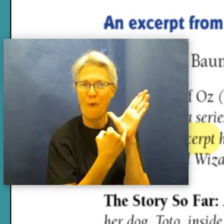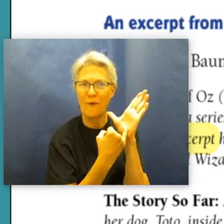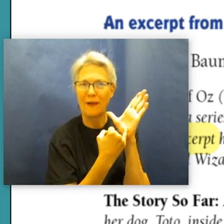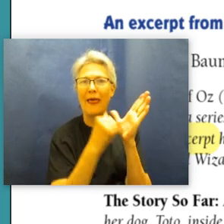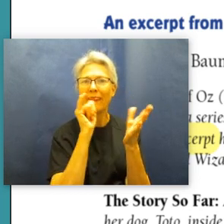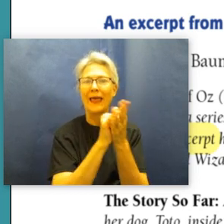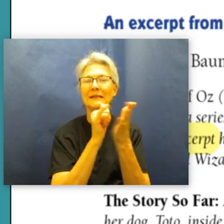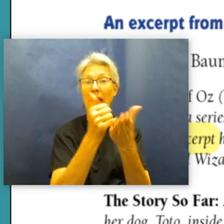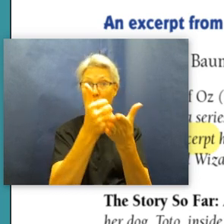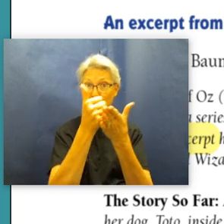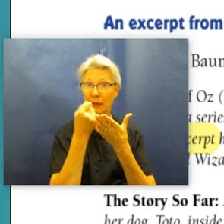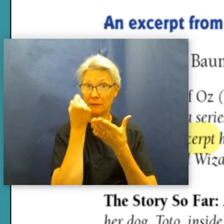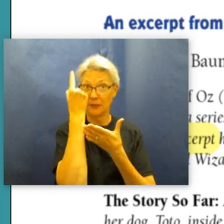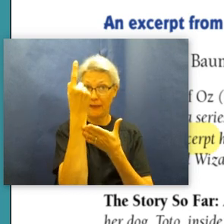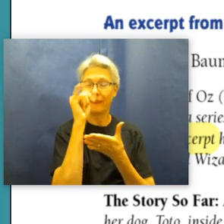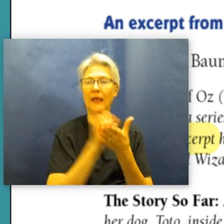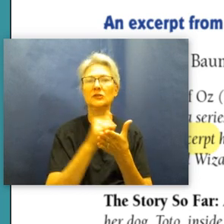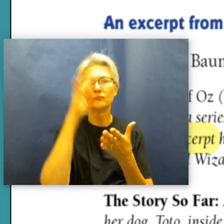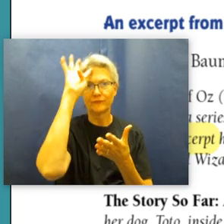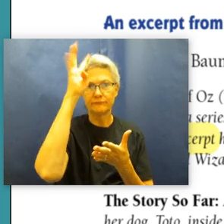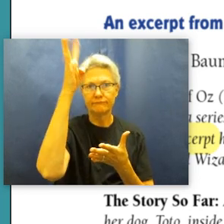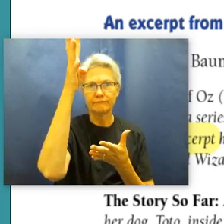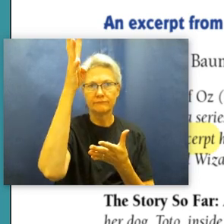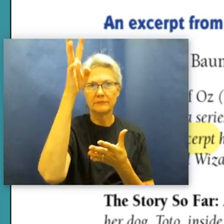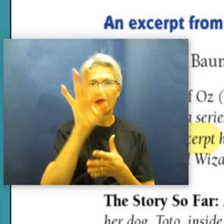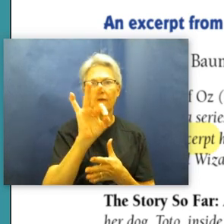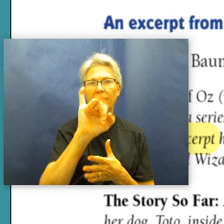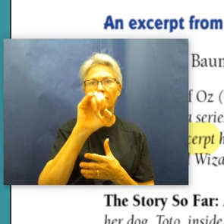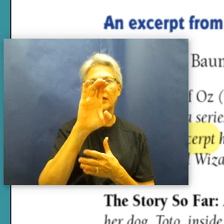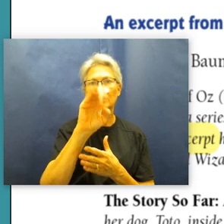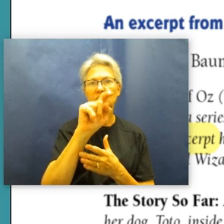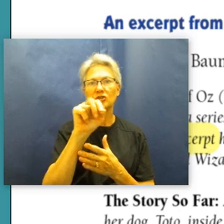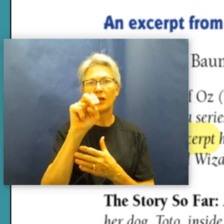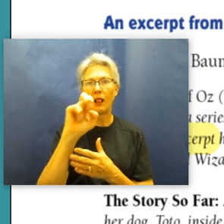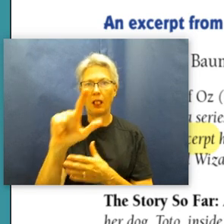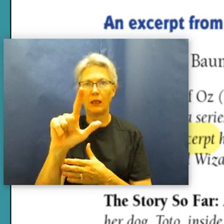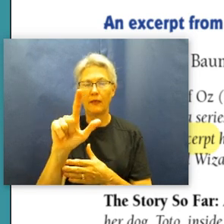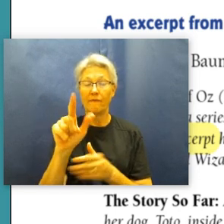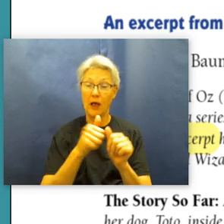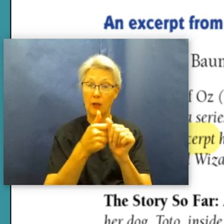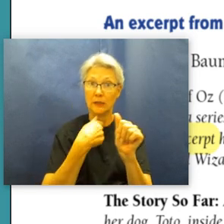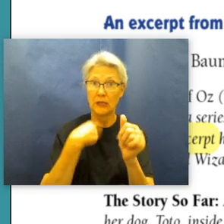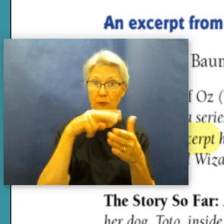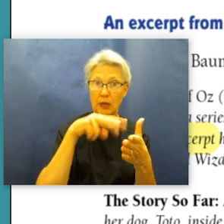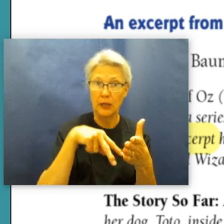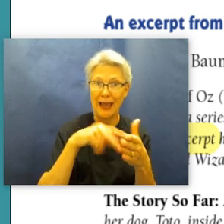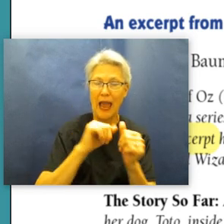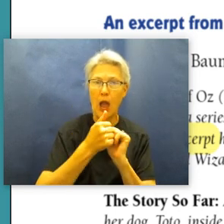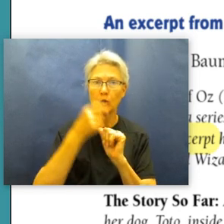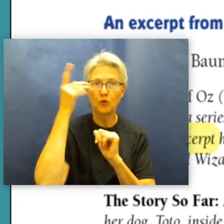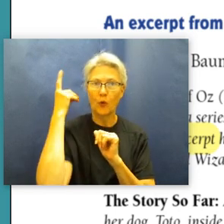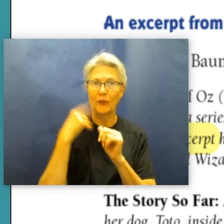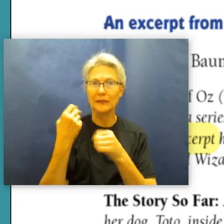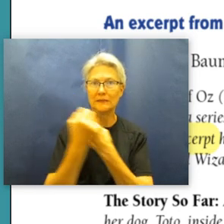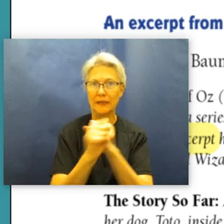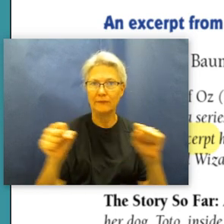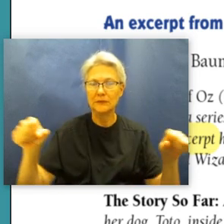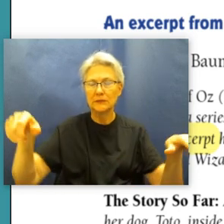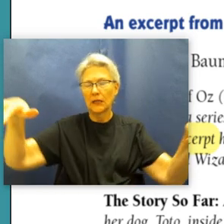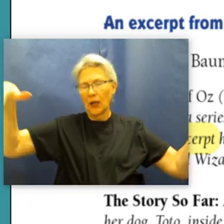That is a clue to help me understand that this is a fictional text. Follow along as I read How Dorothy Saved the